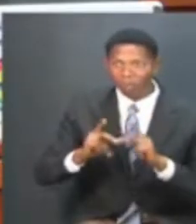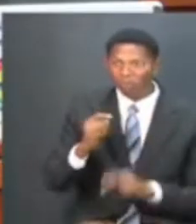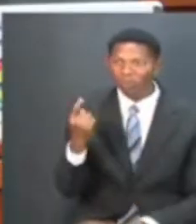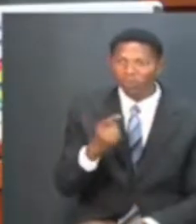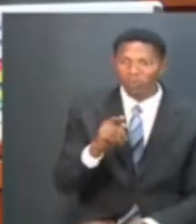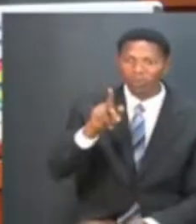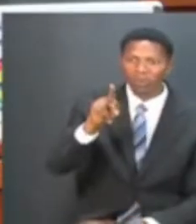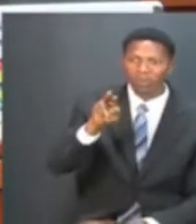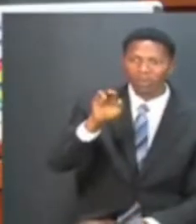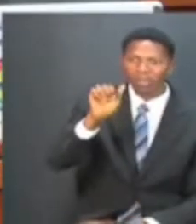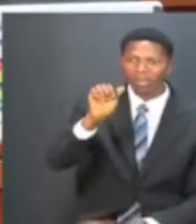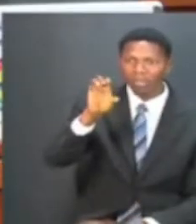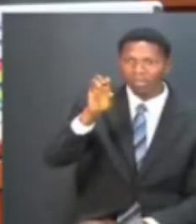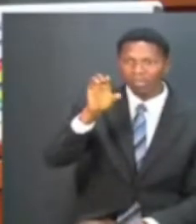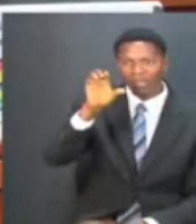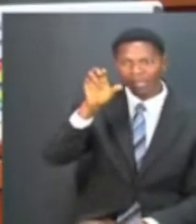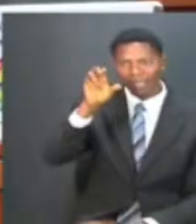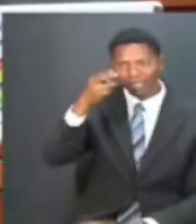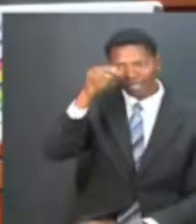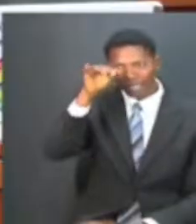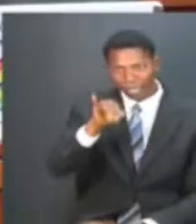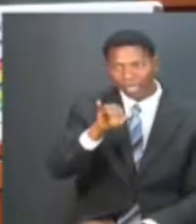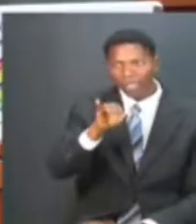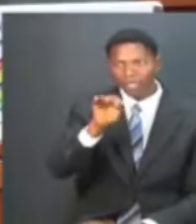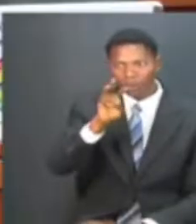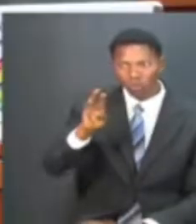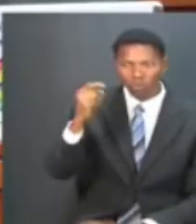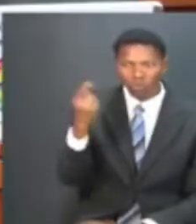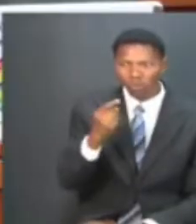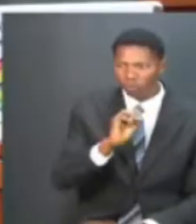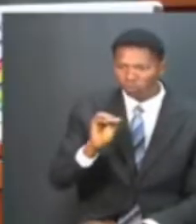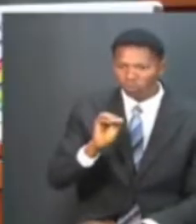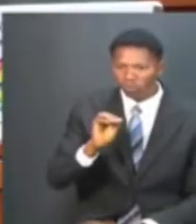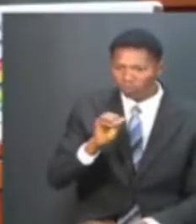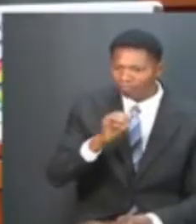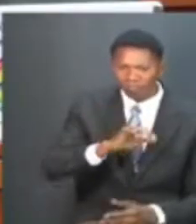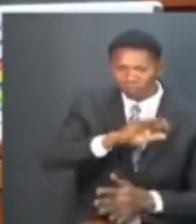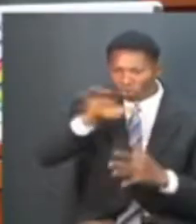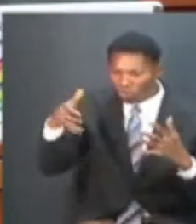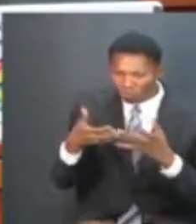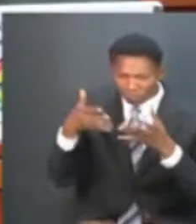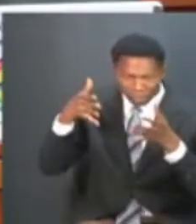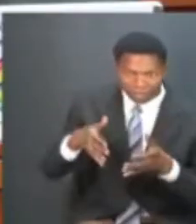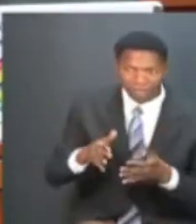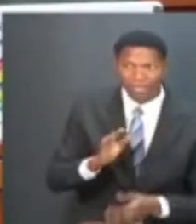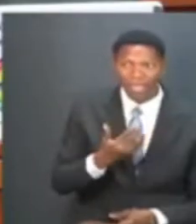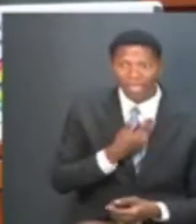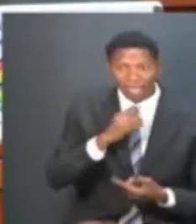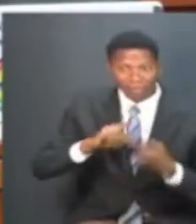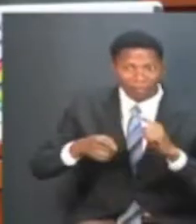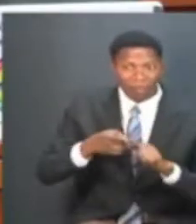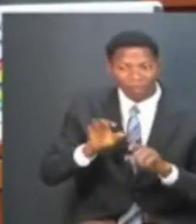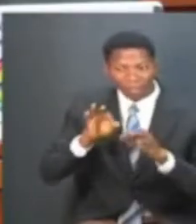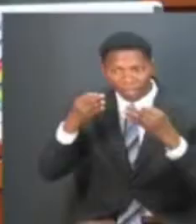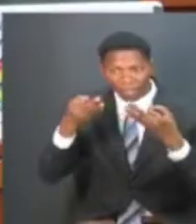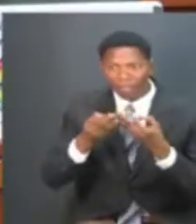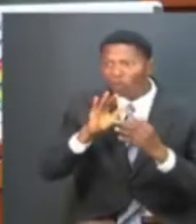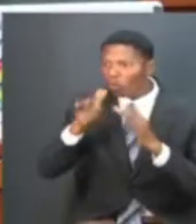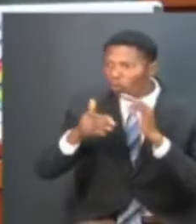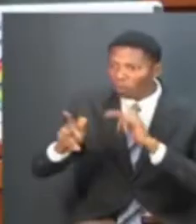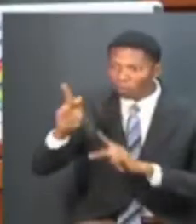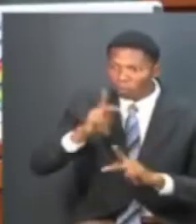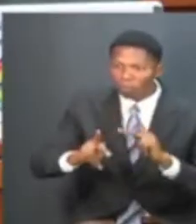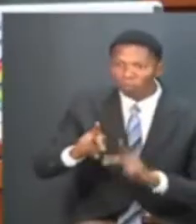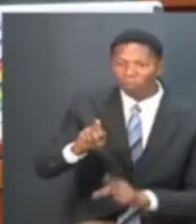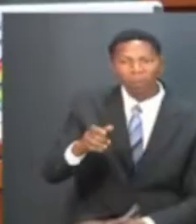West only. It's about all of us. Any of our relatives, our friends, our associates could have been on